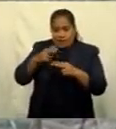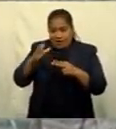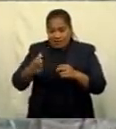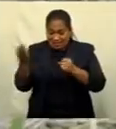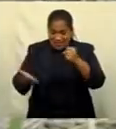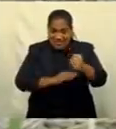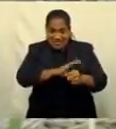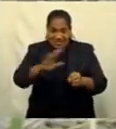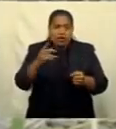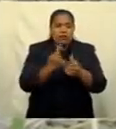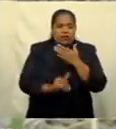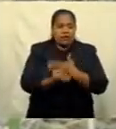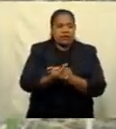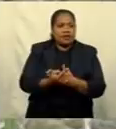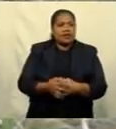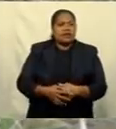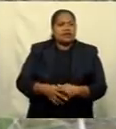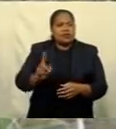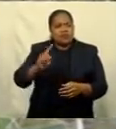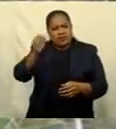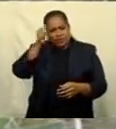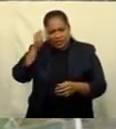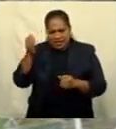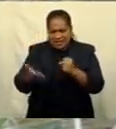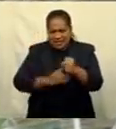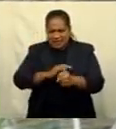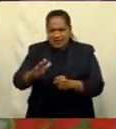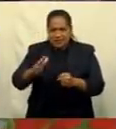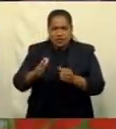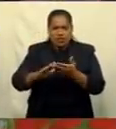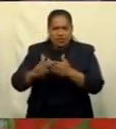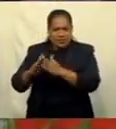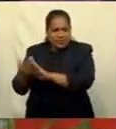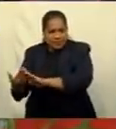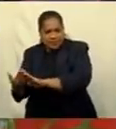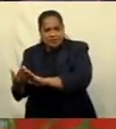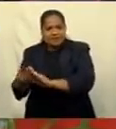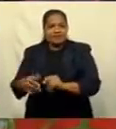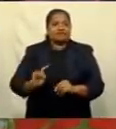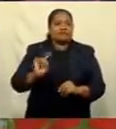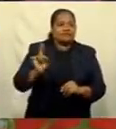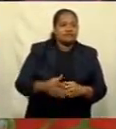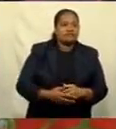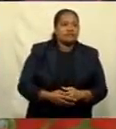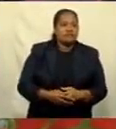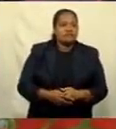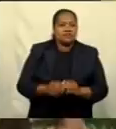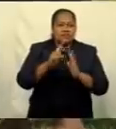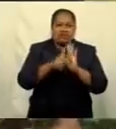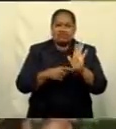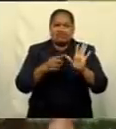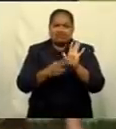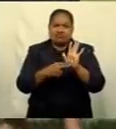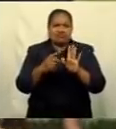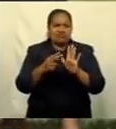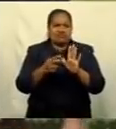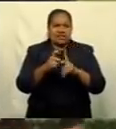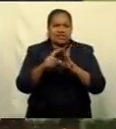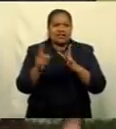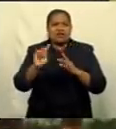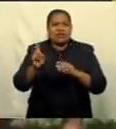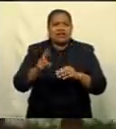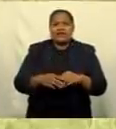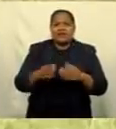what is known in the cane farming community as a jandi. For Lawabau, the jandi was in the form of a